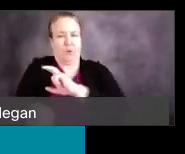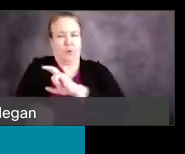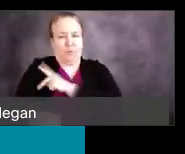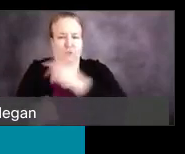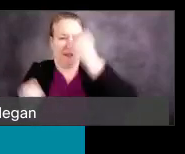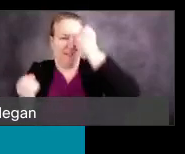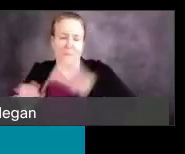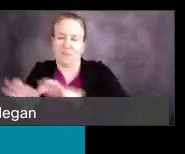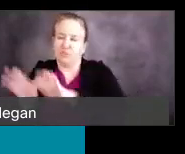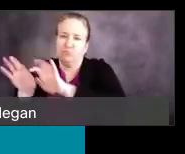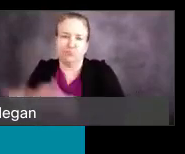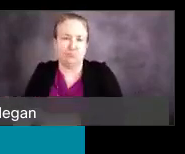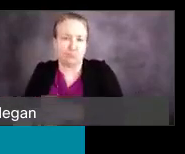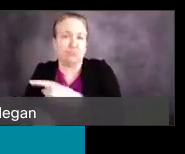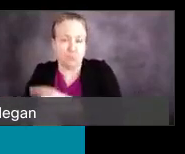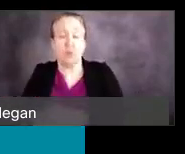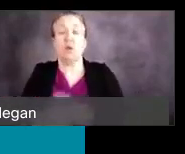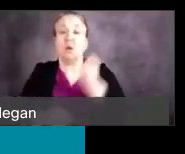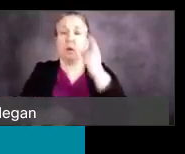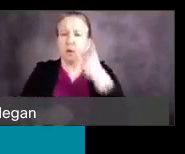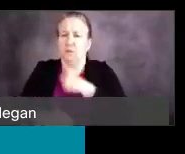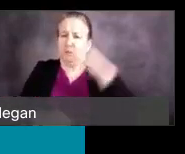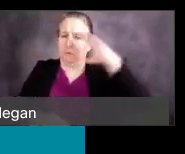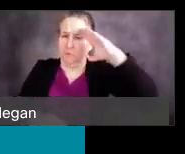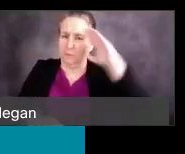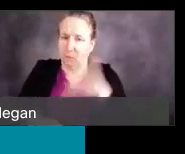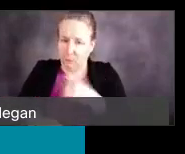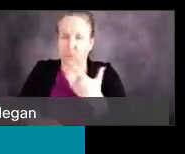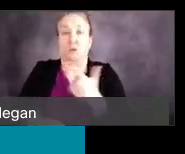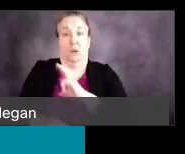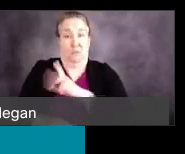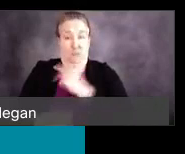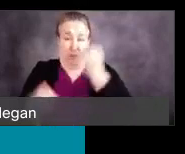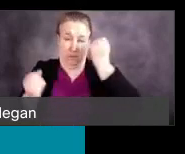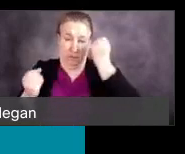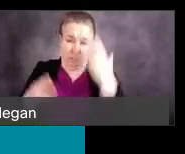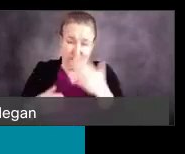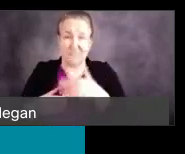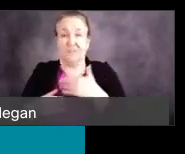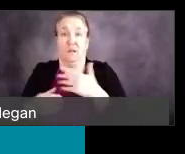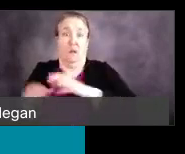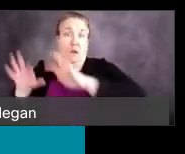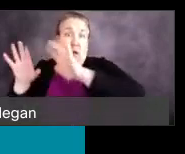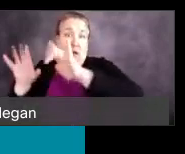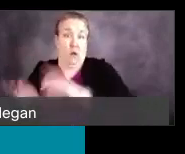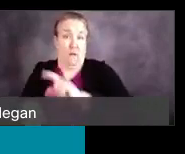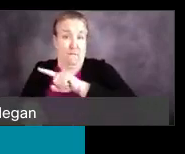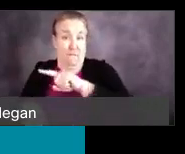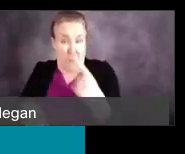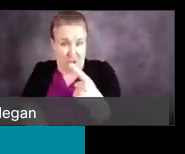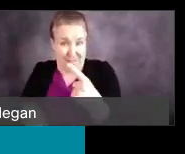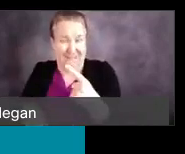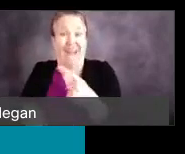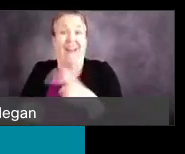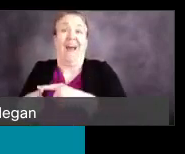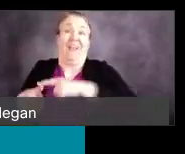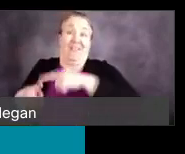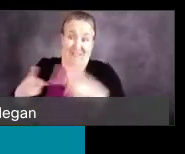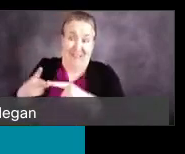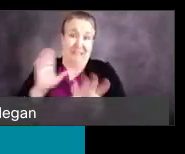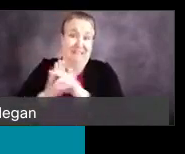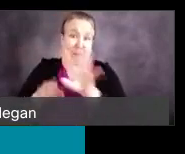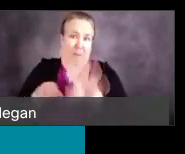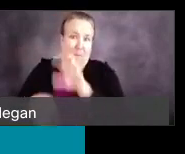information. We are aware that you have to complete the personal information before being able to select an appointment